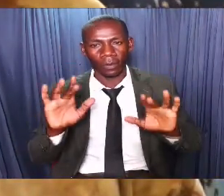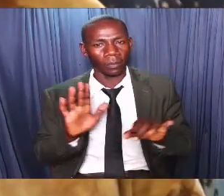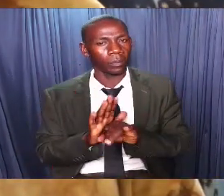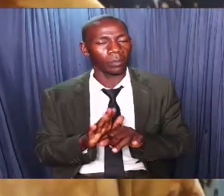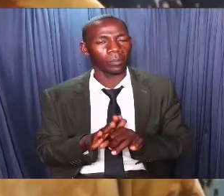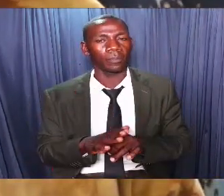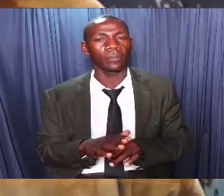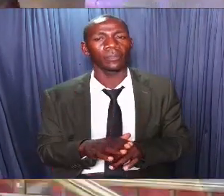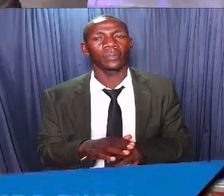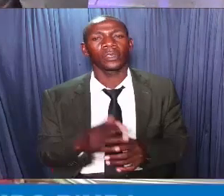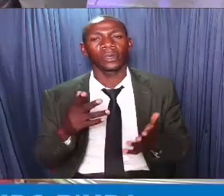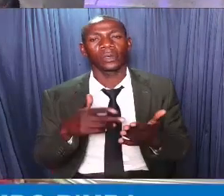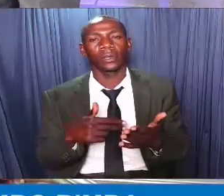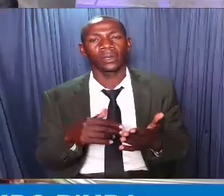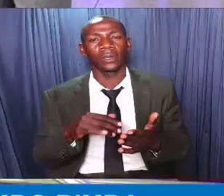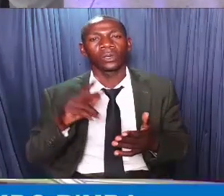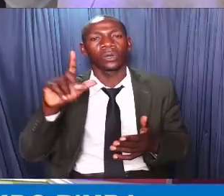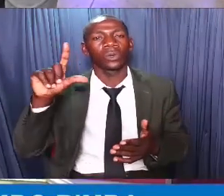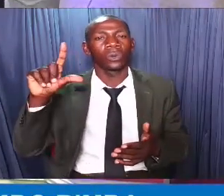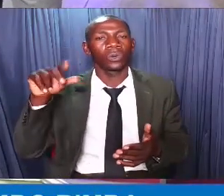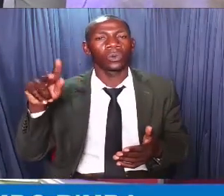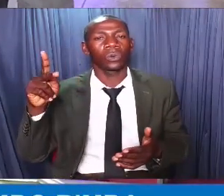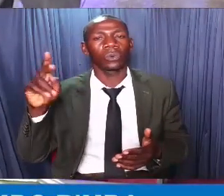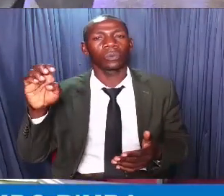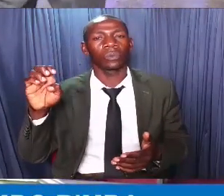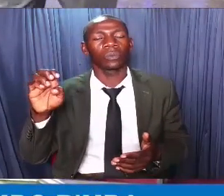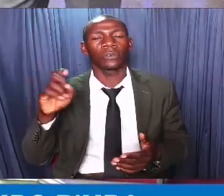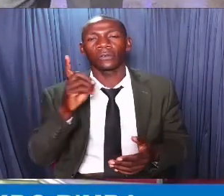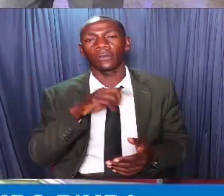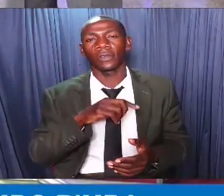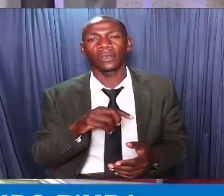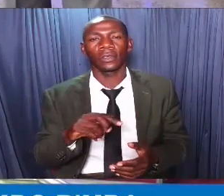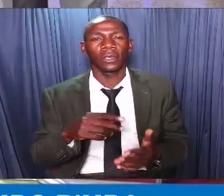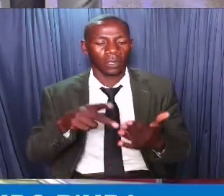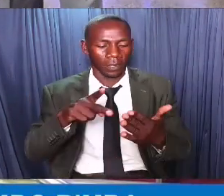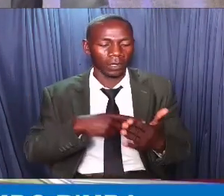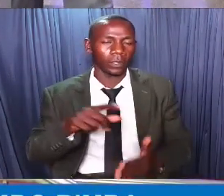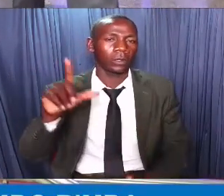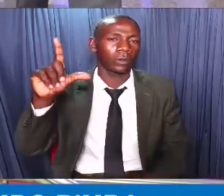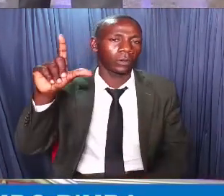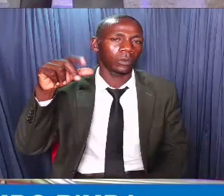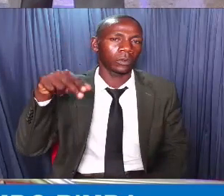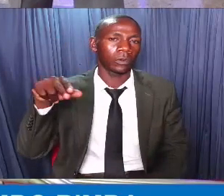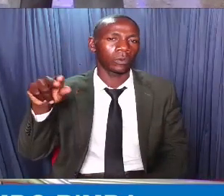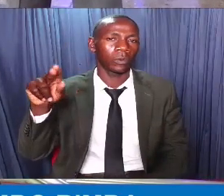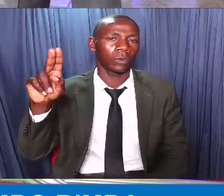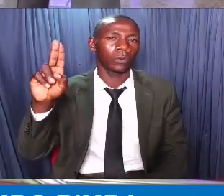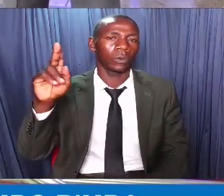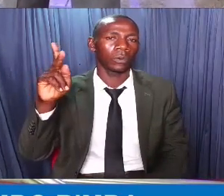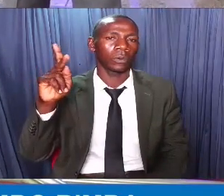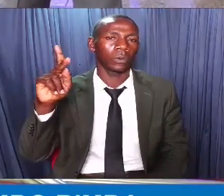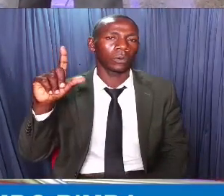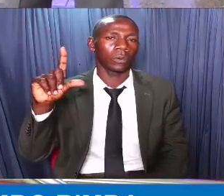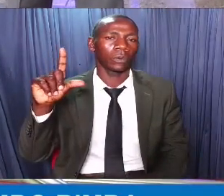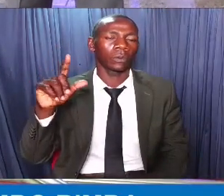mercy. Tusomee, read for us, Luka 15, look, tumalize, we wind up, hallelujah,